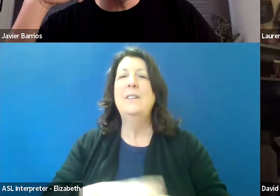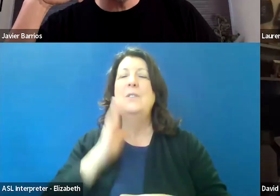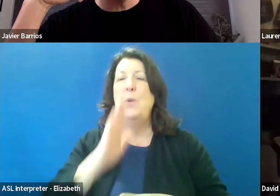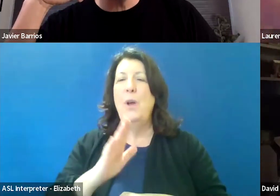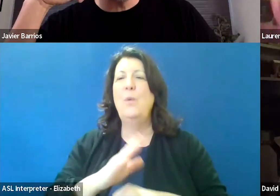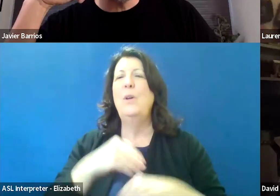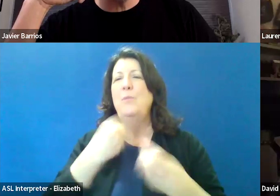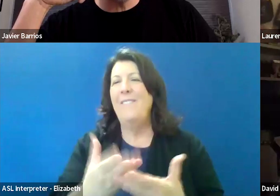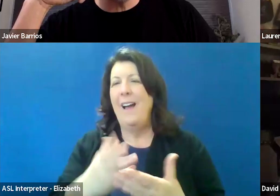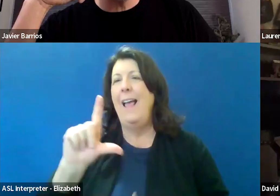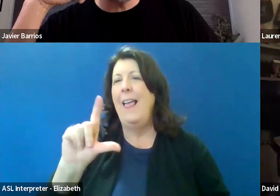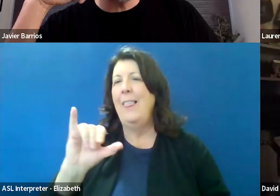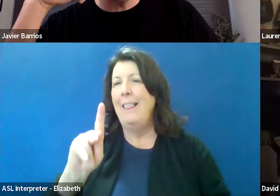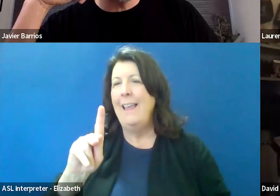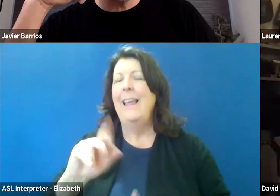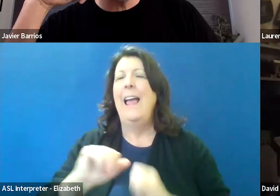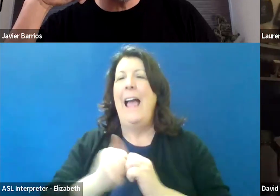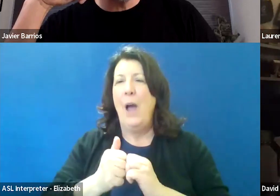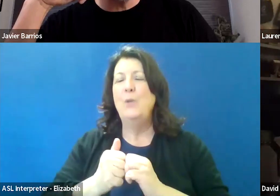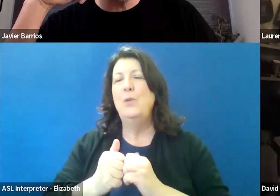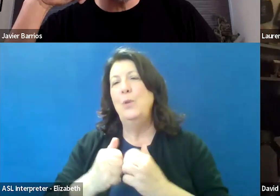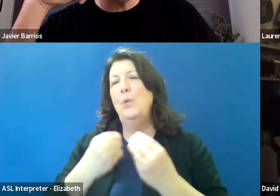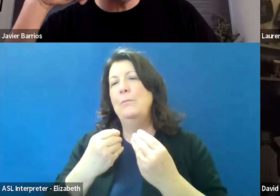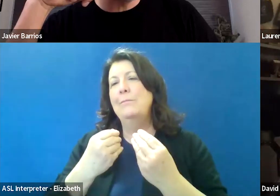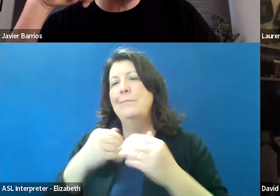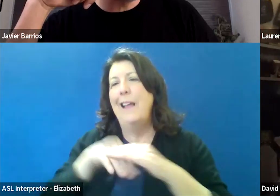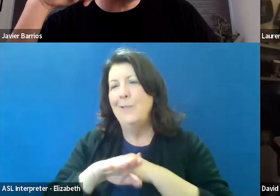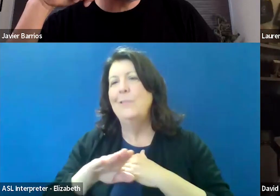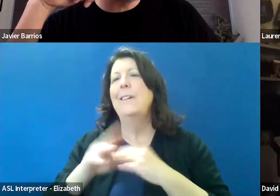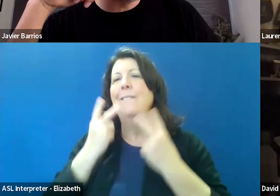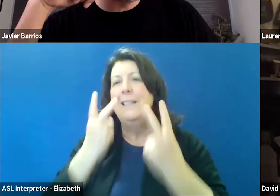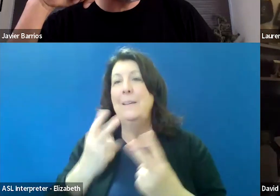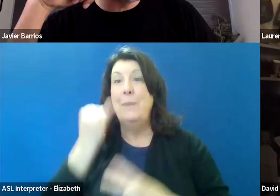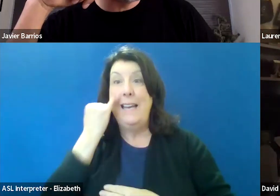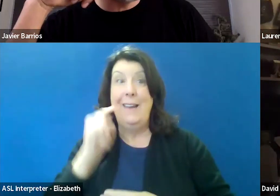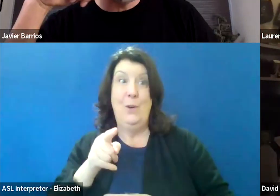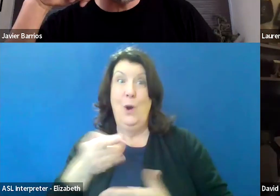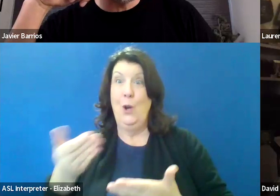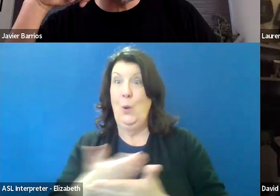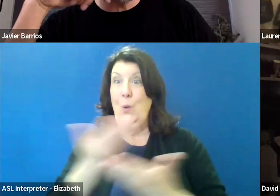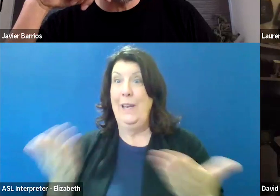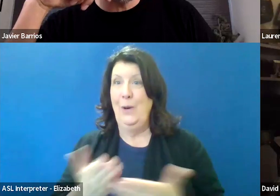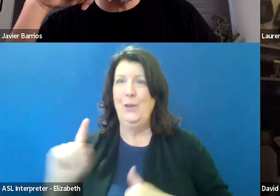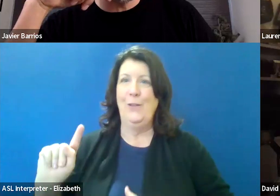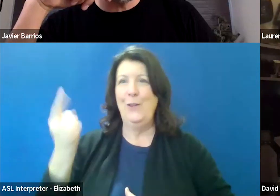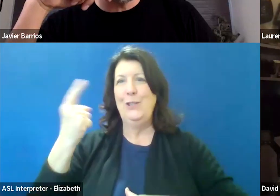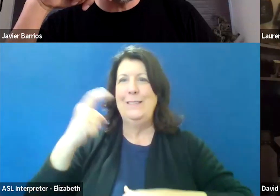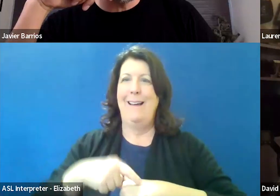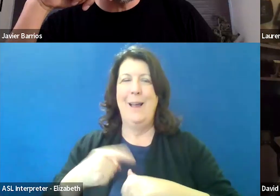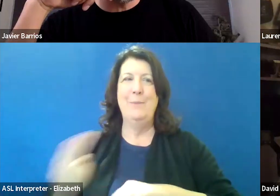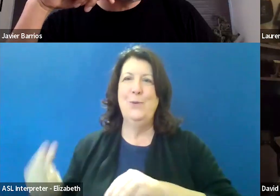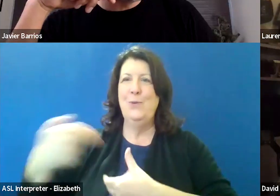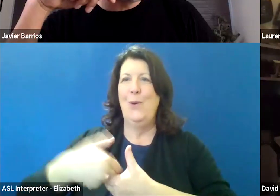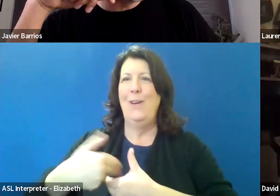library and how to visit. But if you're new to this and it's your first time joining us for a script breakdown, it's been a while for us